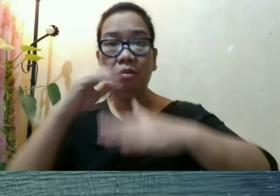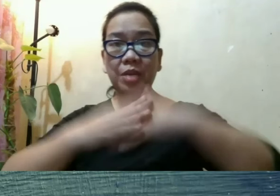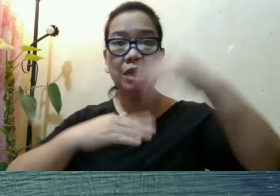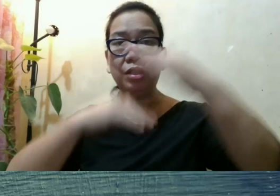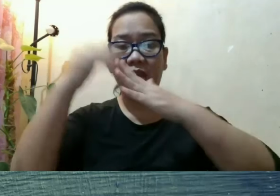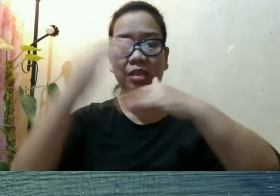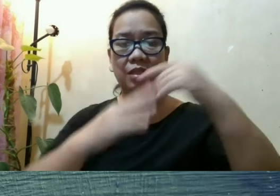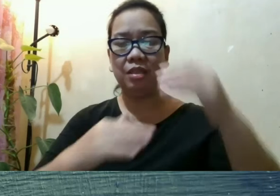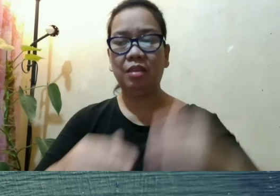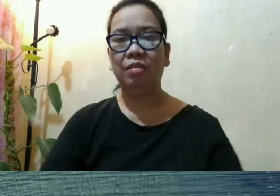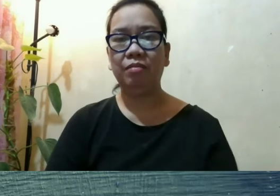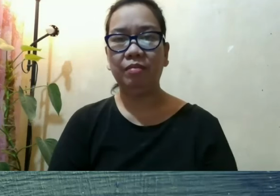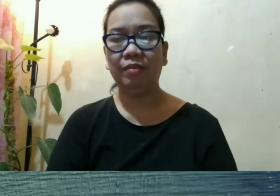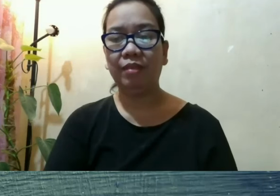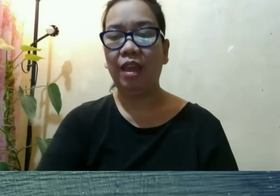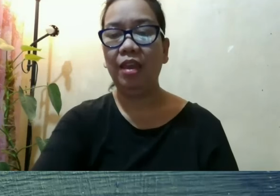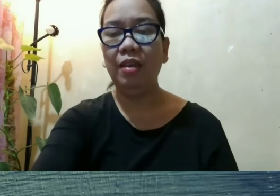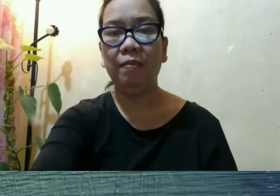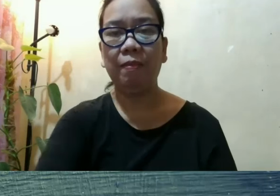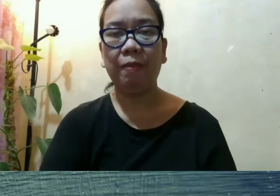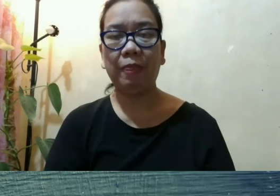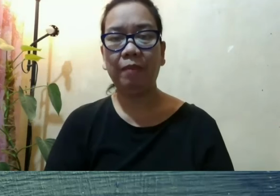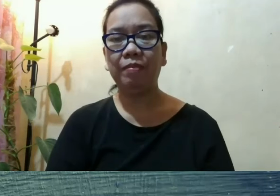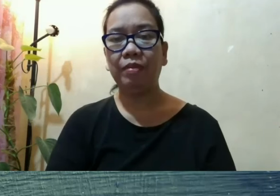bridges, the buildings. Okay?